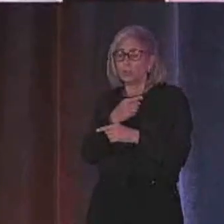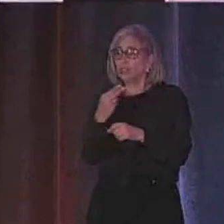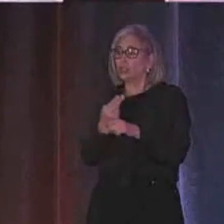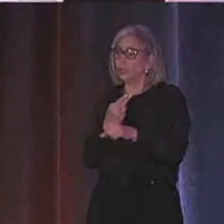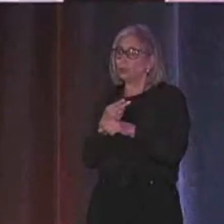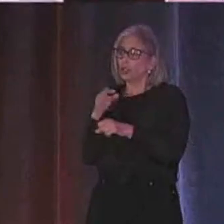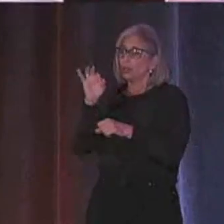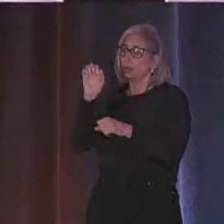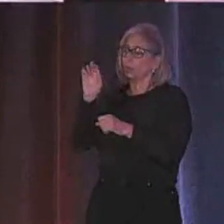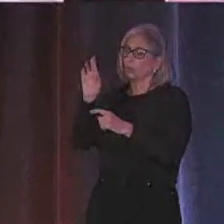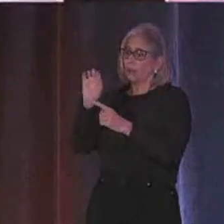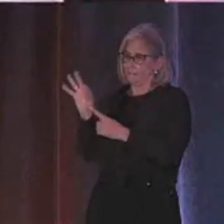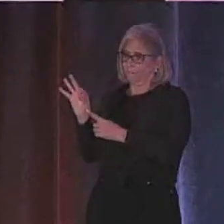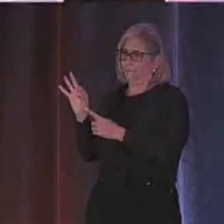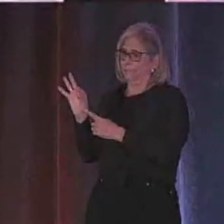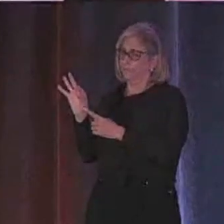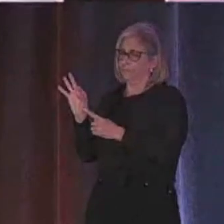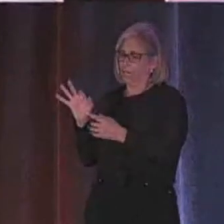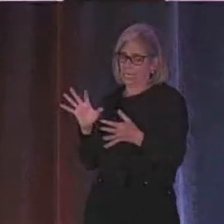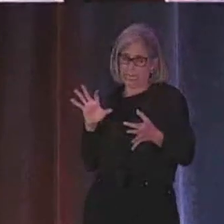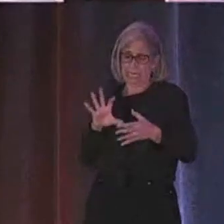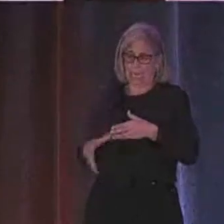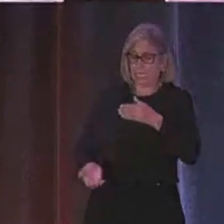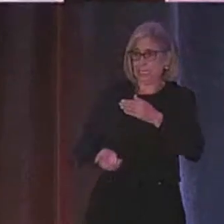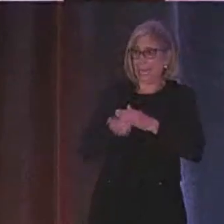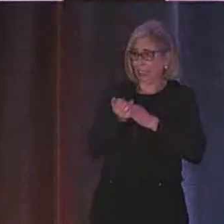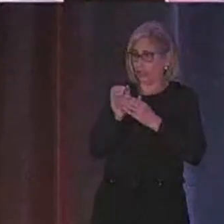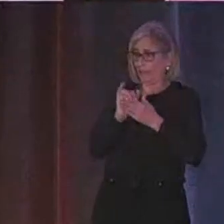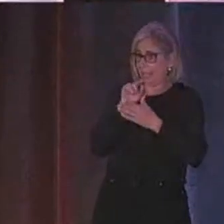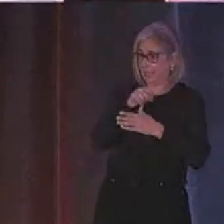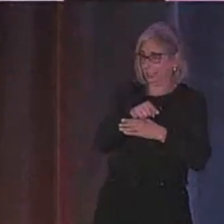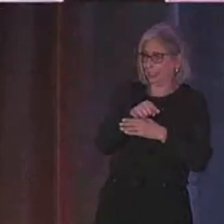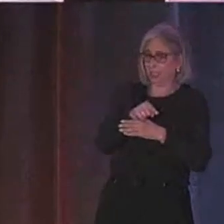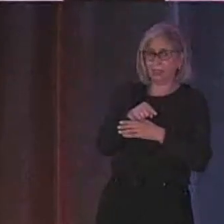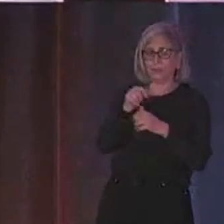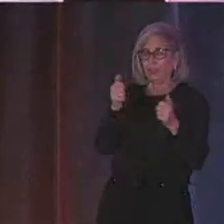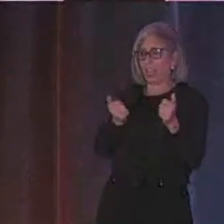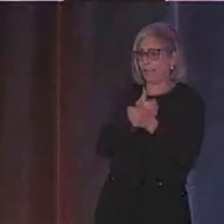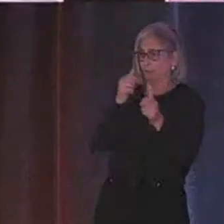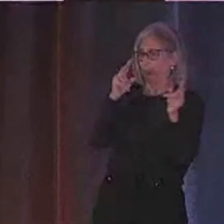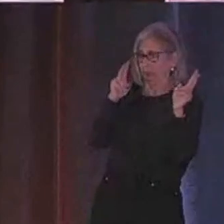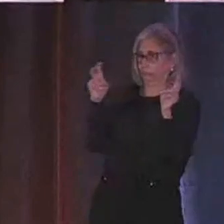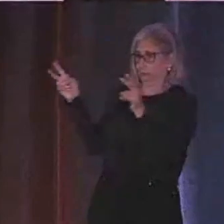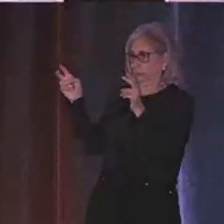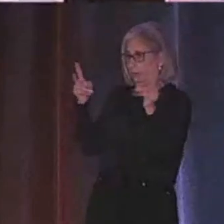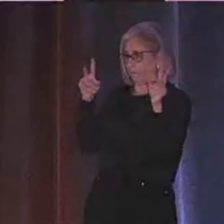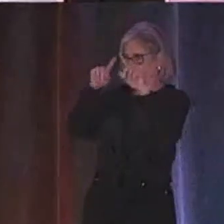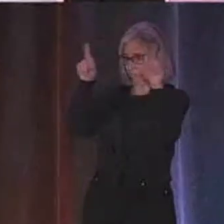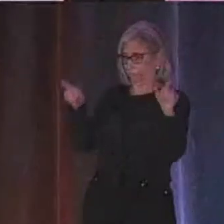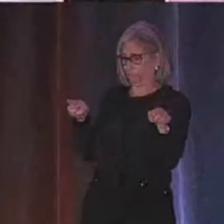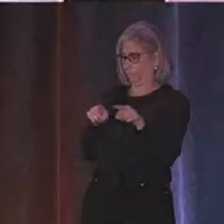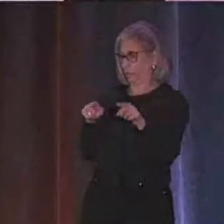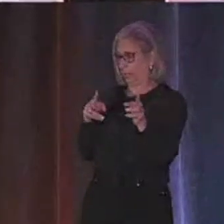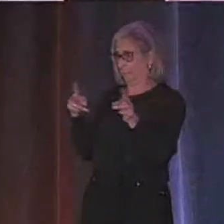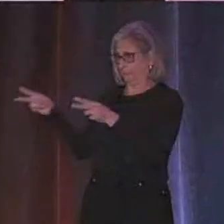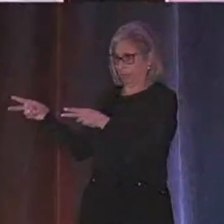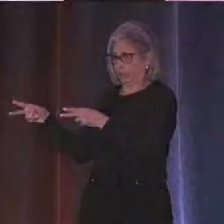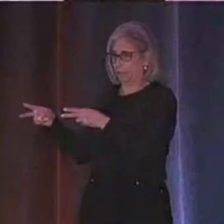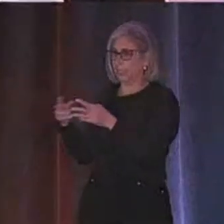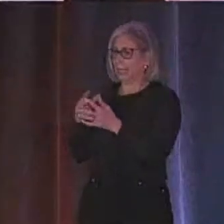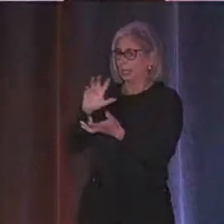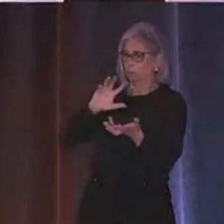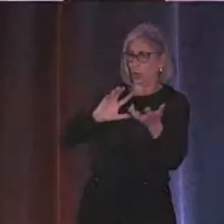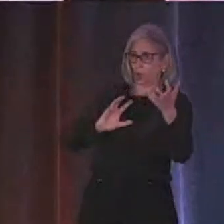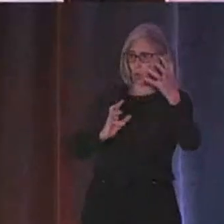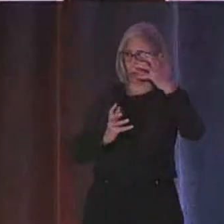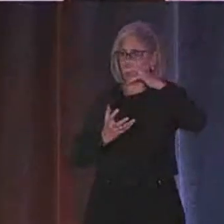ref, attach it to the mesh, and then access your 3D objects in every frame. So this is how you would go and just rotate